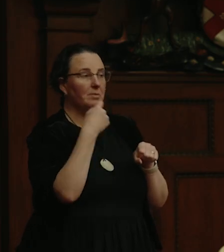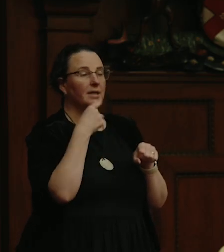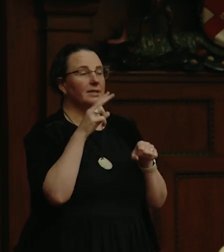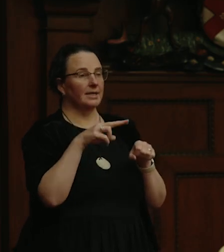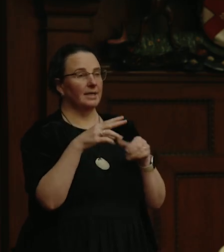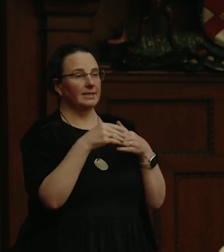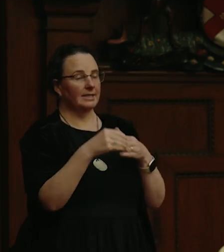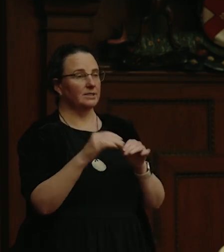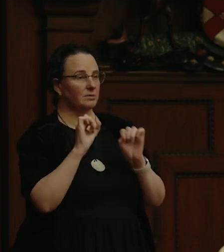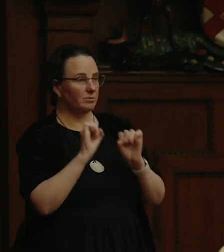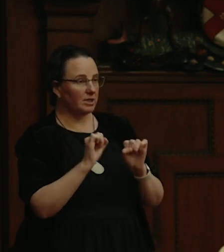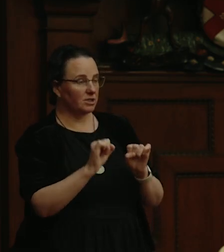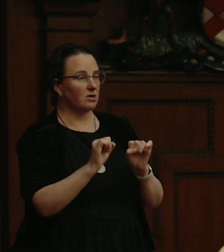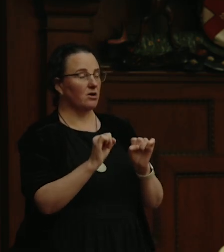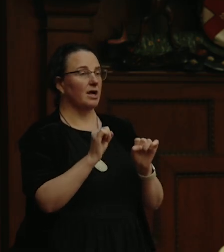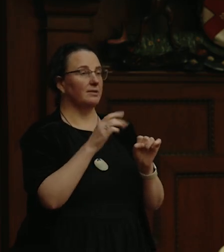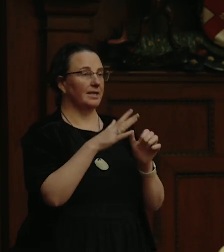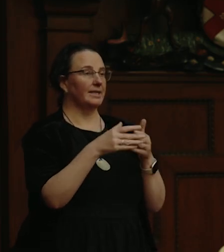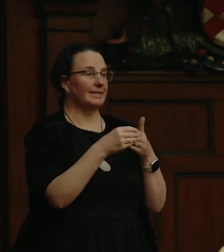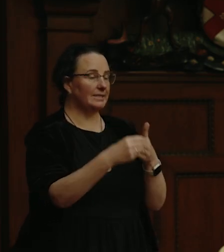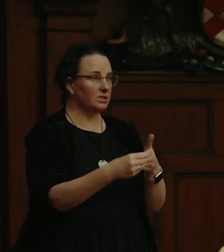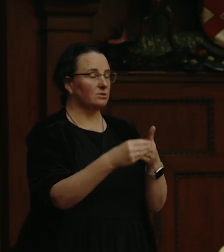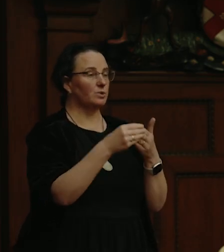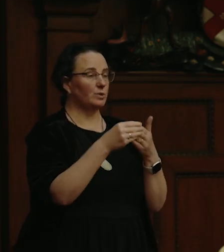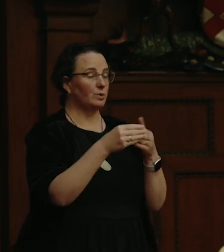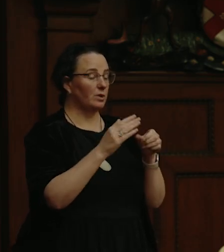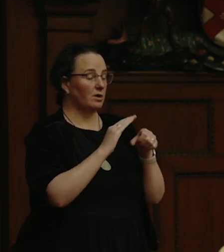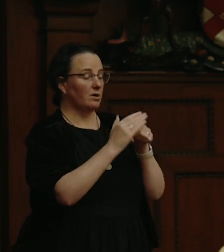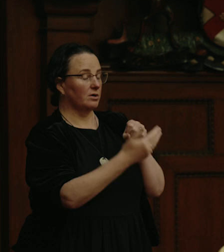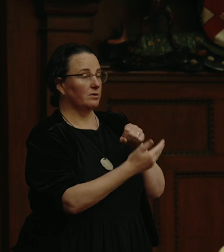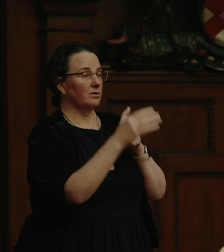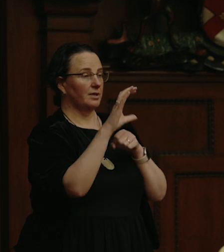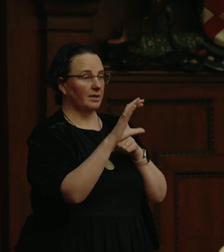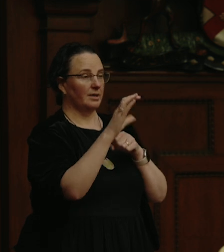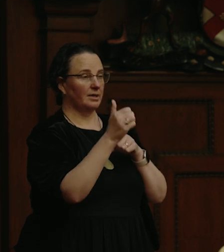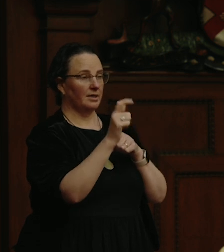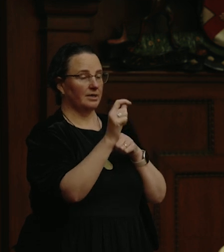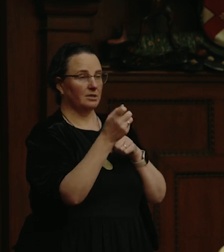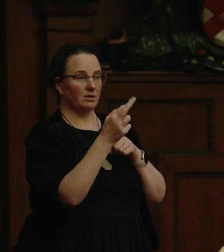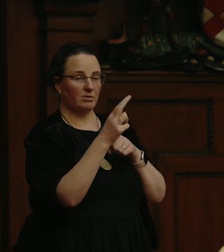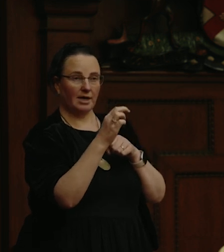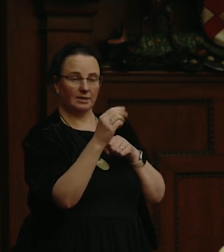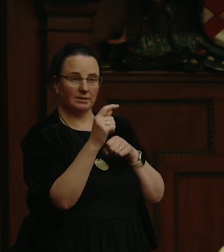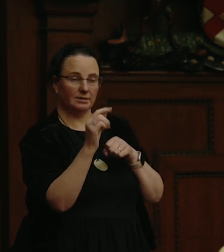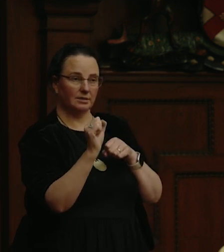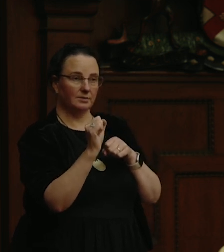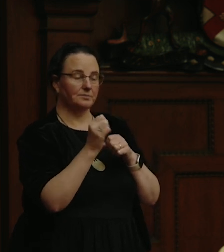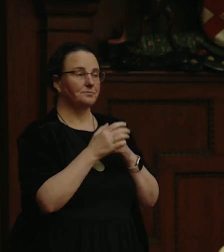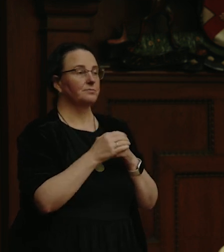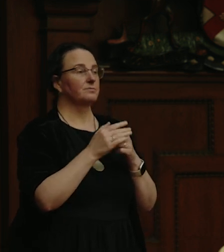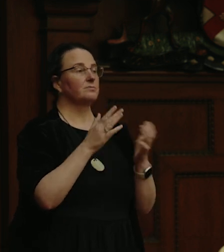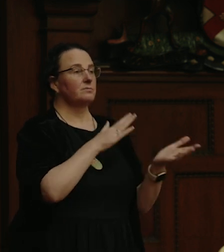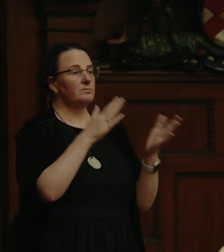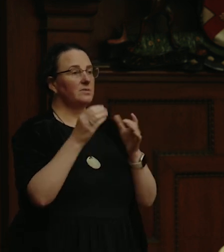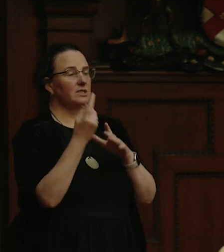pressure problems and bring on cataracts sooner. Some people might be on Icurvis, or what is a cyclosporin, which is sold as